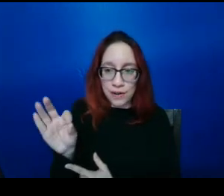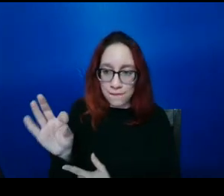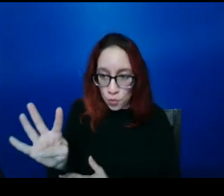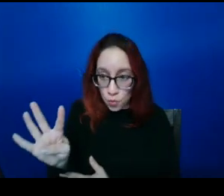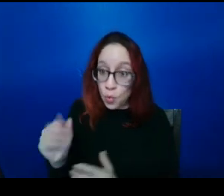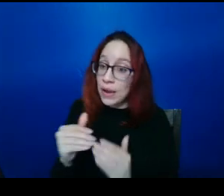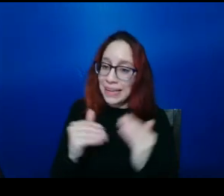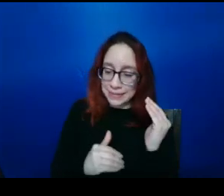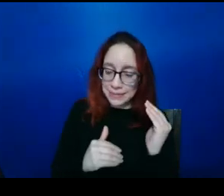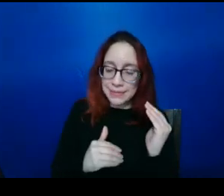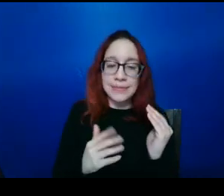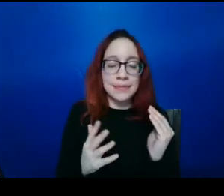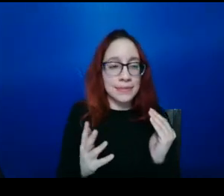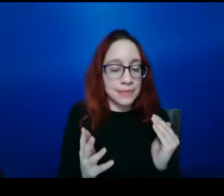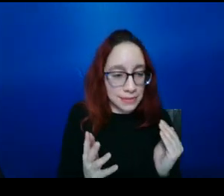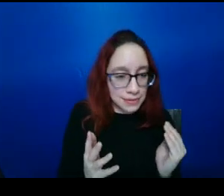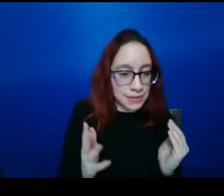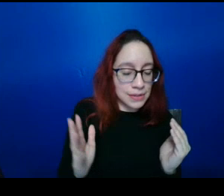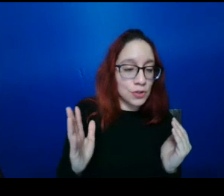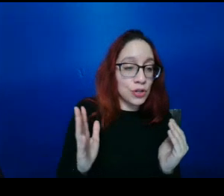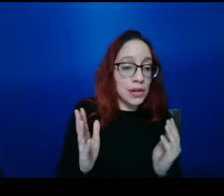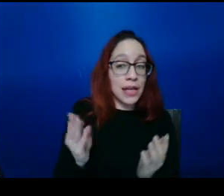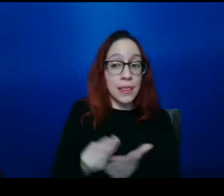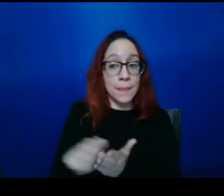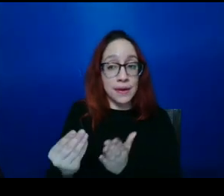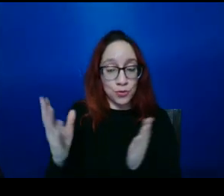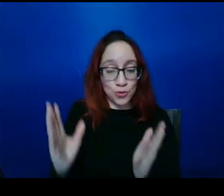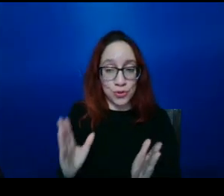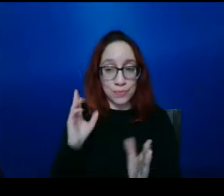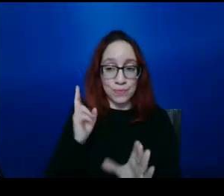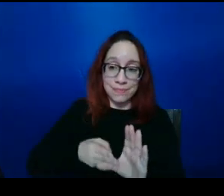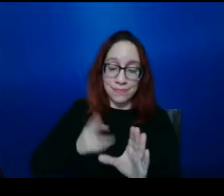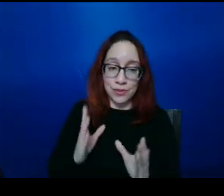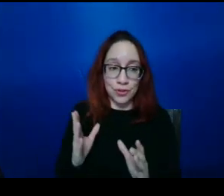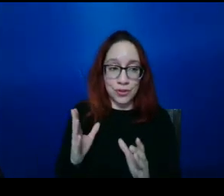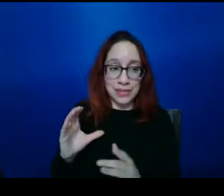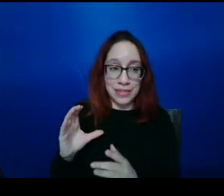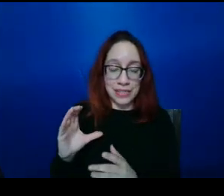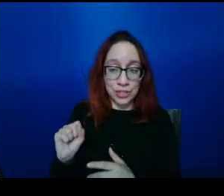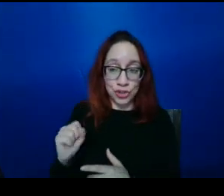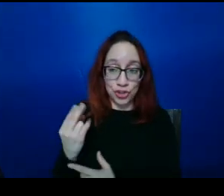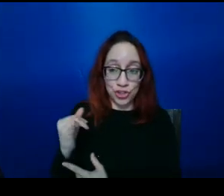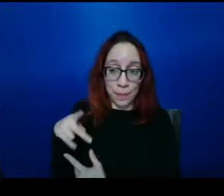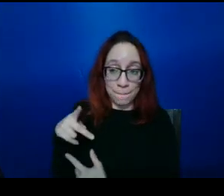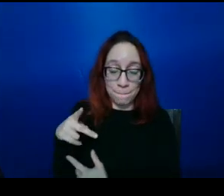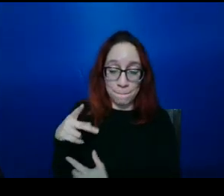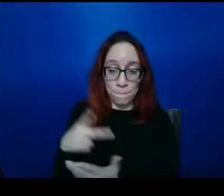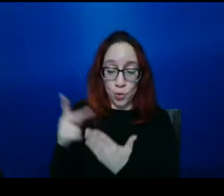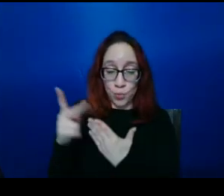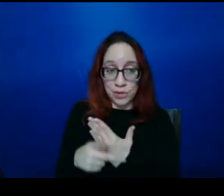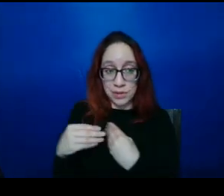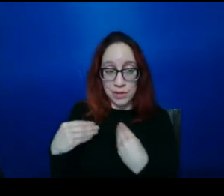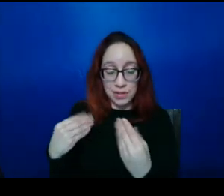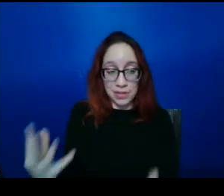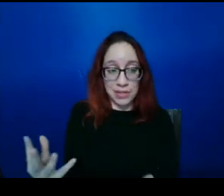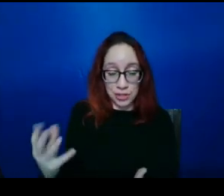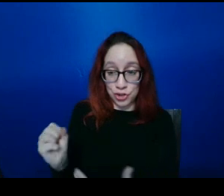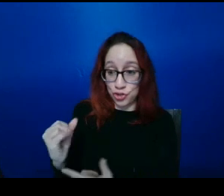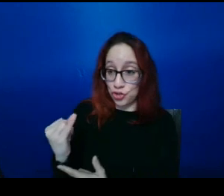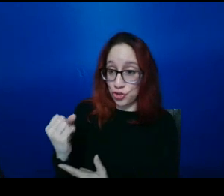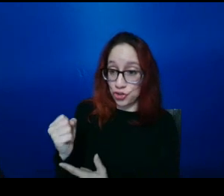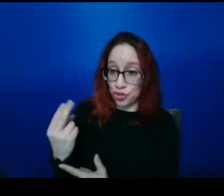$382,194 or less. And also that the buyer participate in the CHIP program. So the CHIP program gives